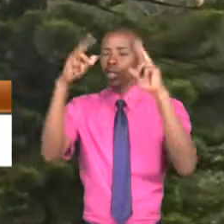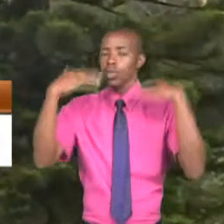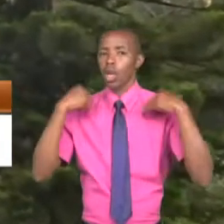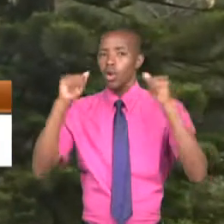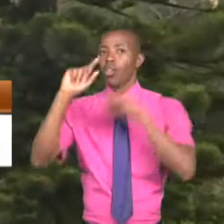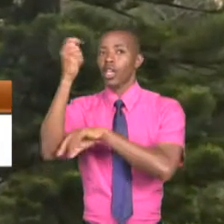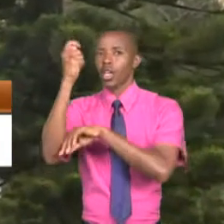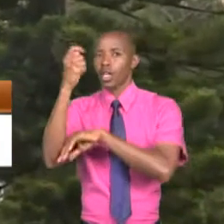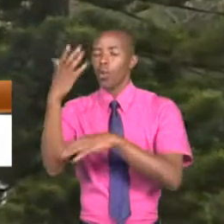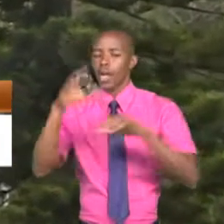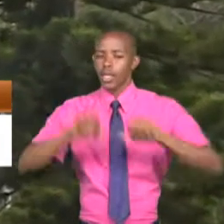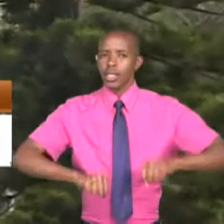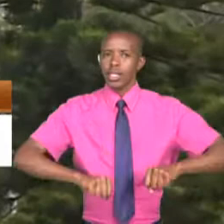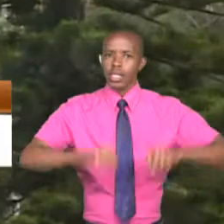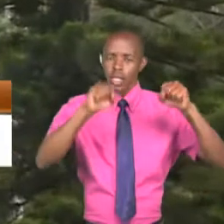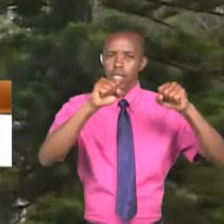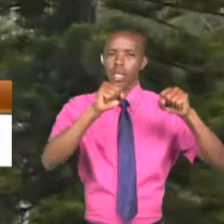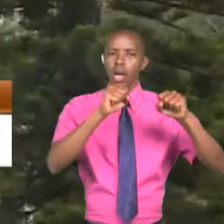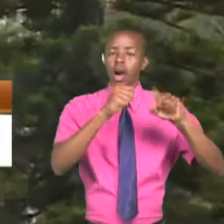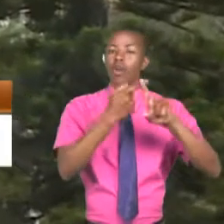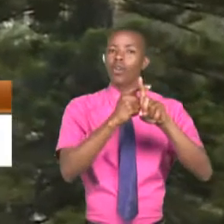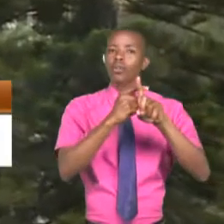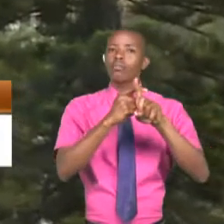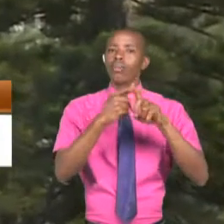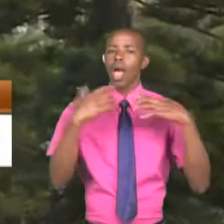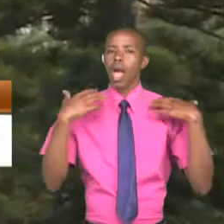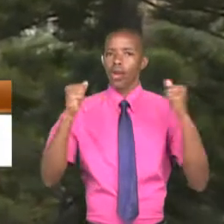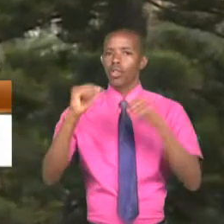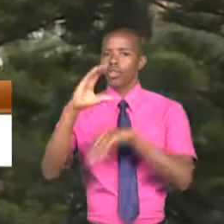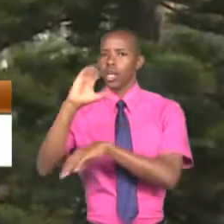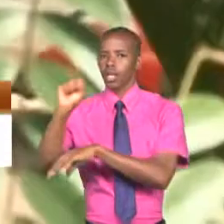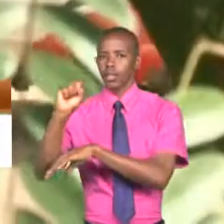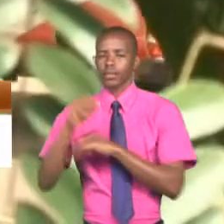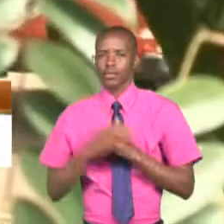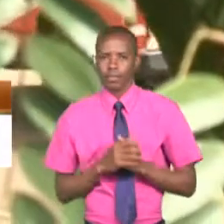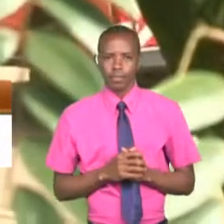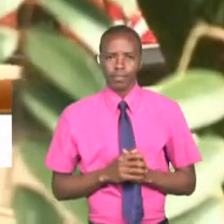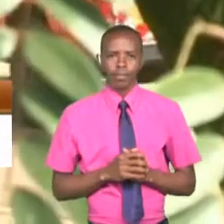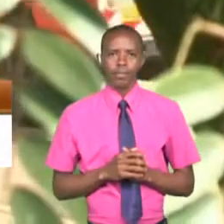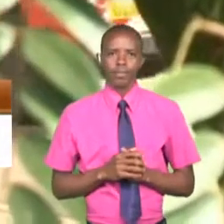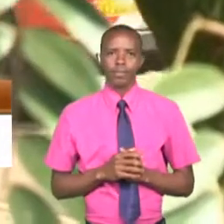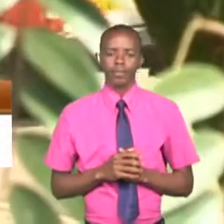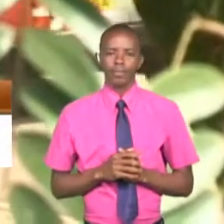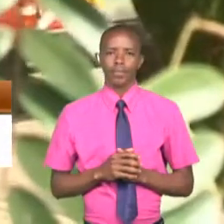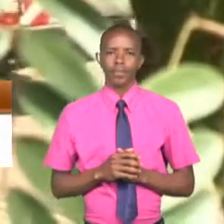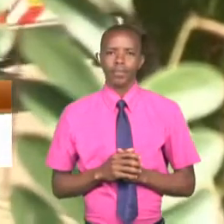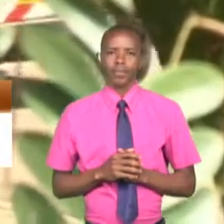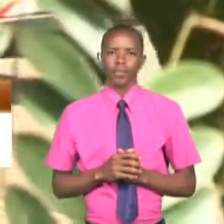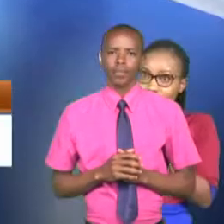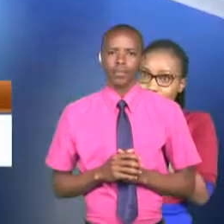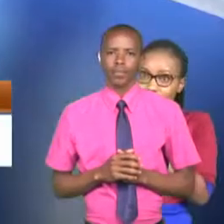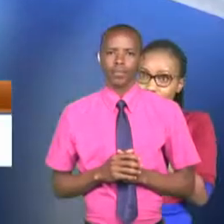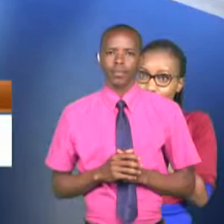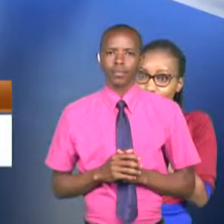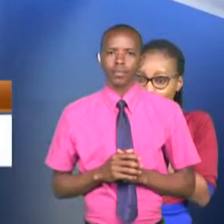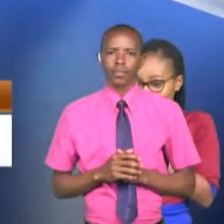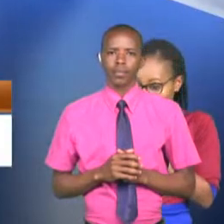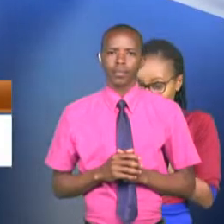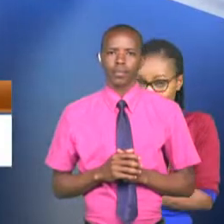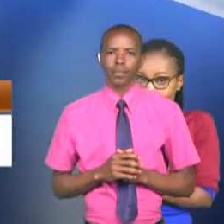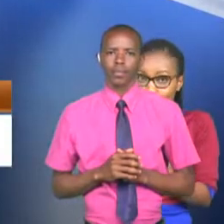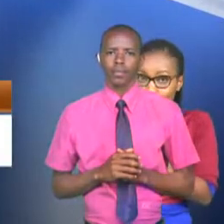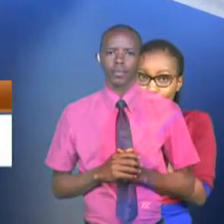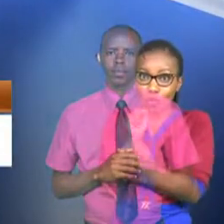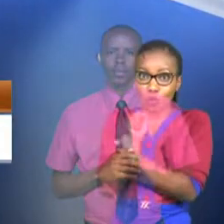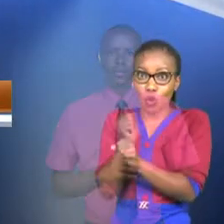nchini, ambapo mwenyekiti atakuwa ni waziri wa afya. Daniel Kariuki, runinga ya Switch. Where are those